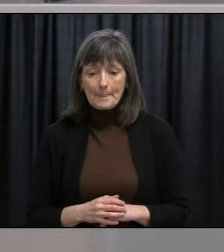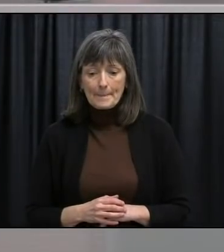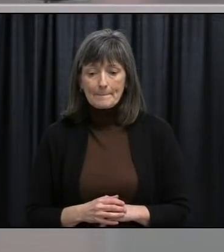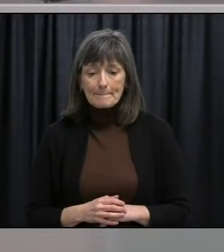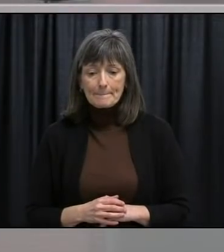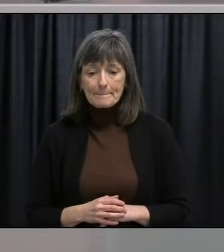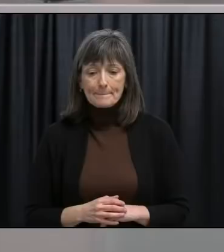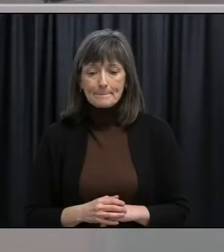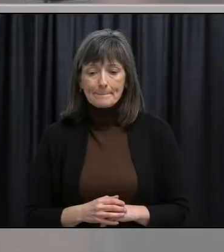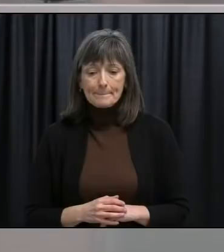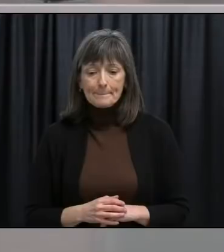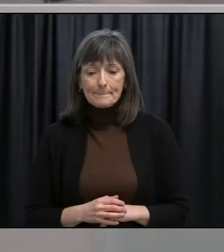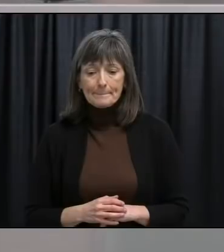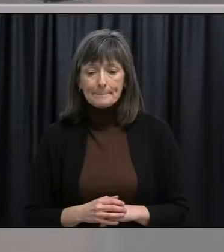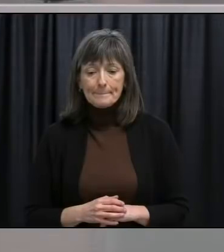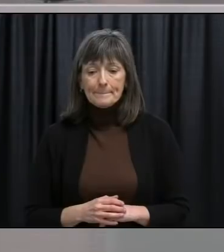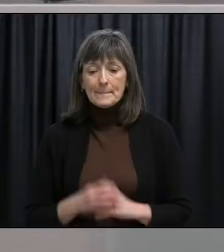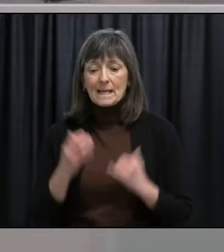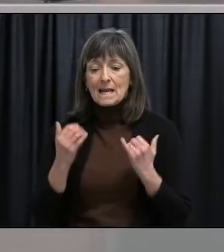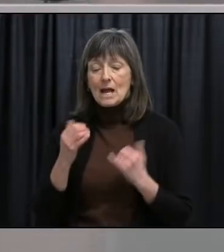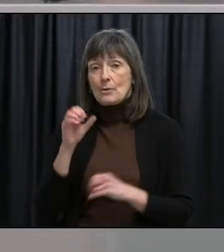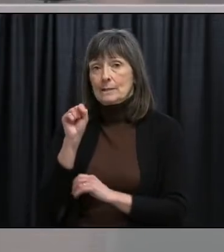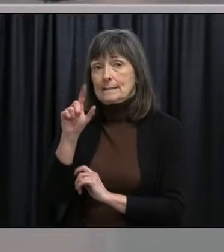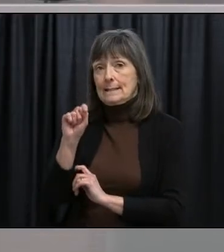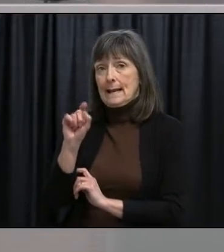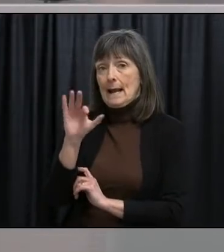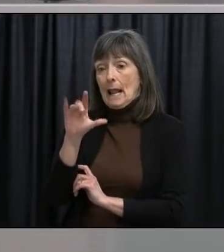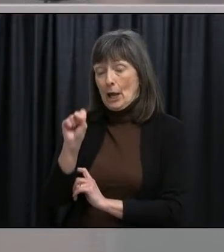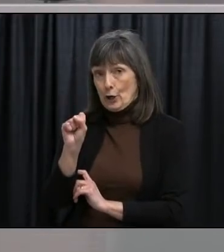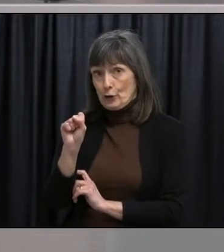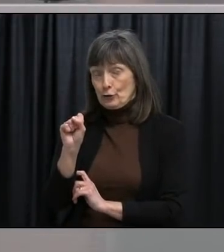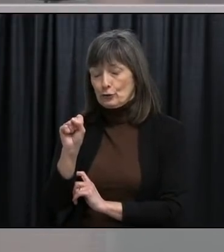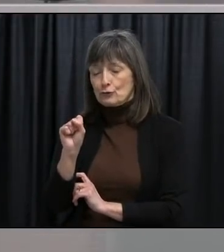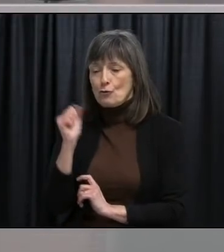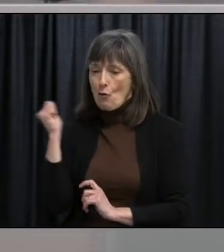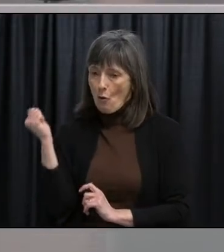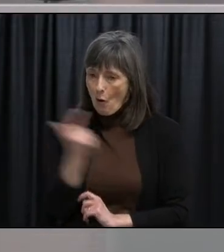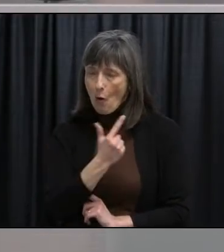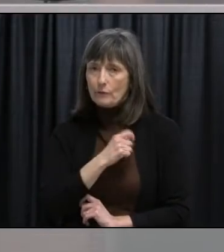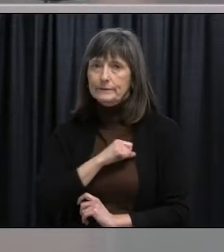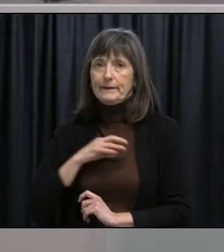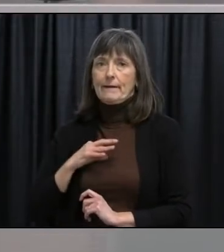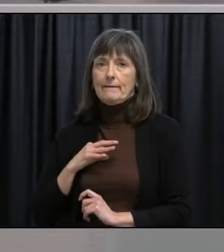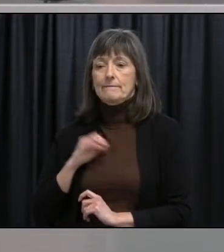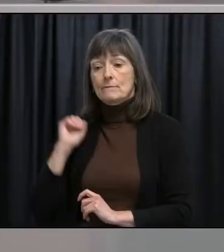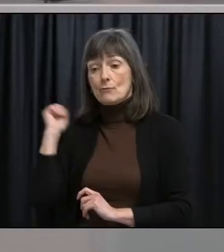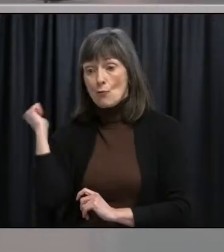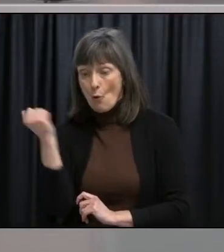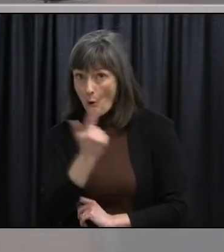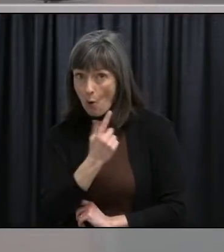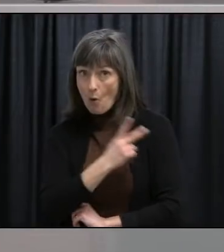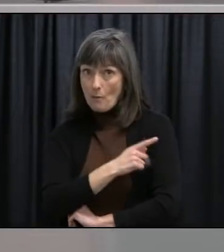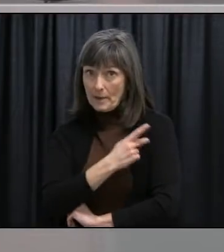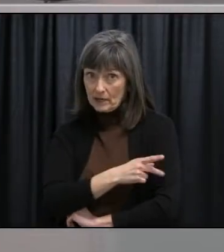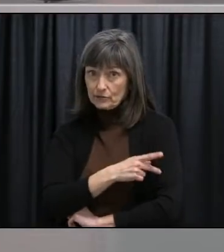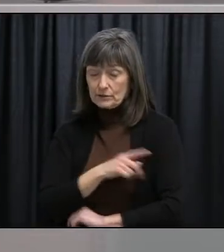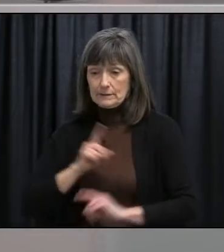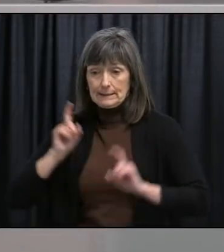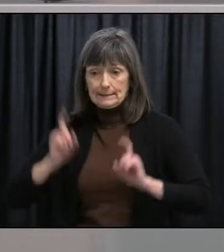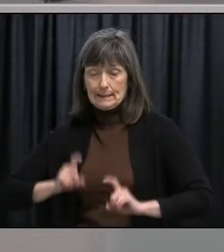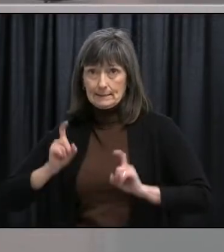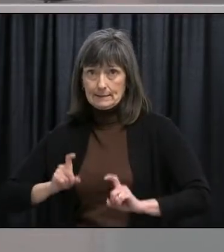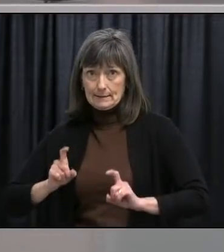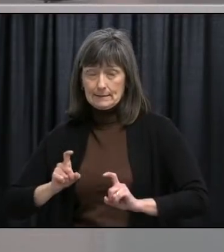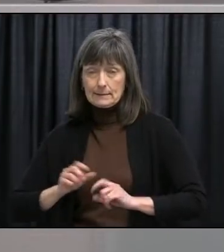all patients and staff at St. Clair's, I'm assuming that those essential workers will be treated sort of